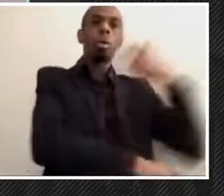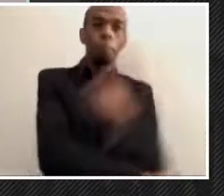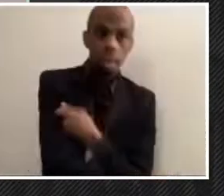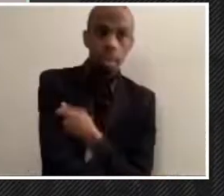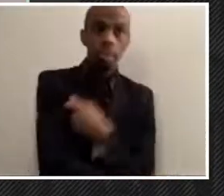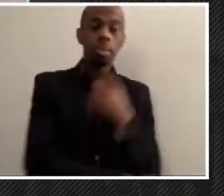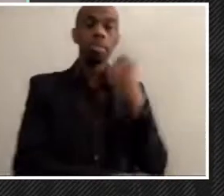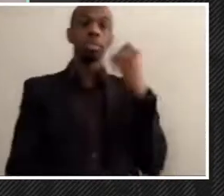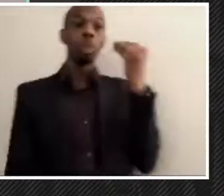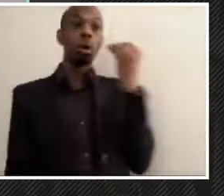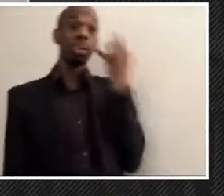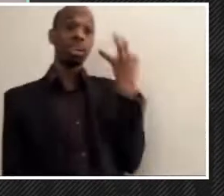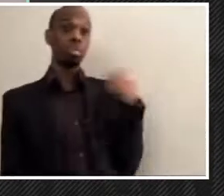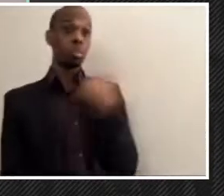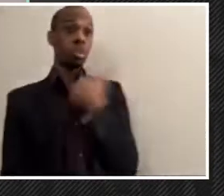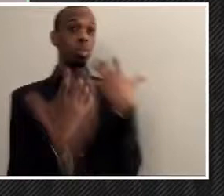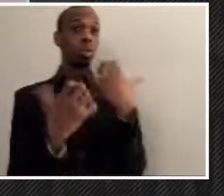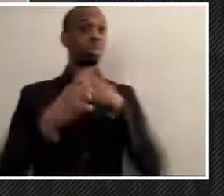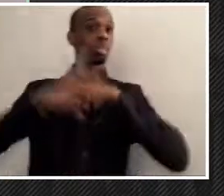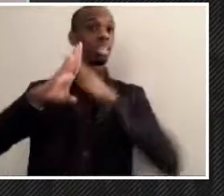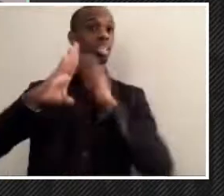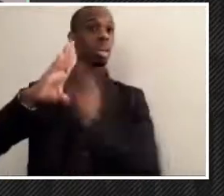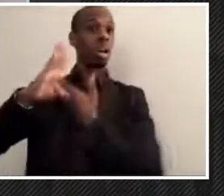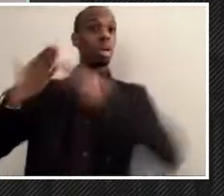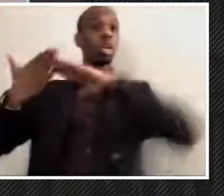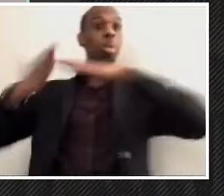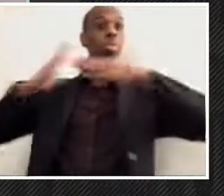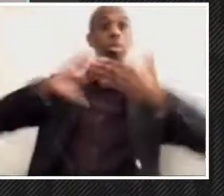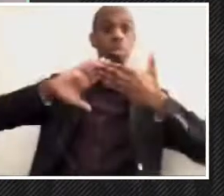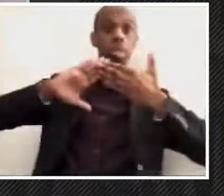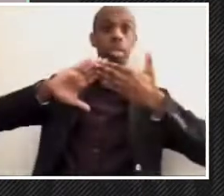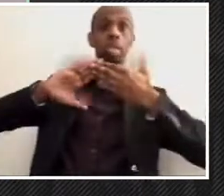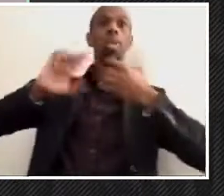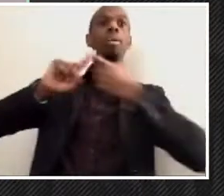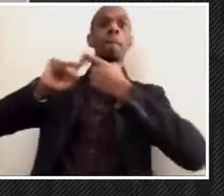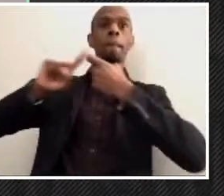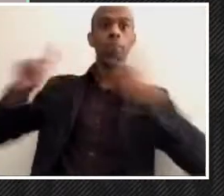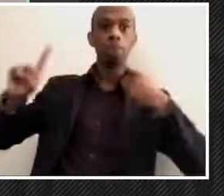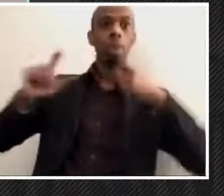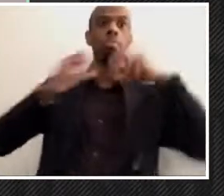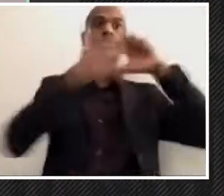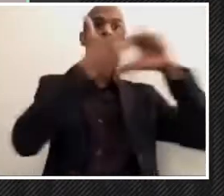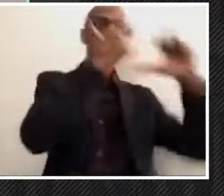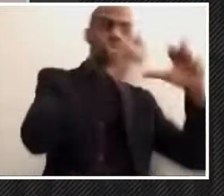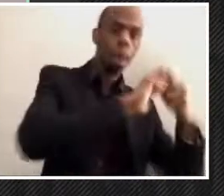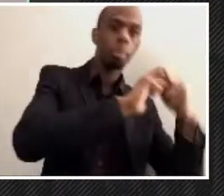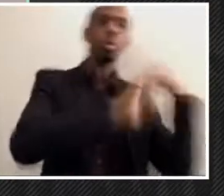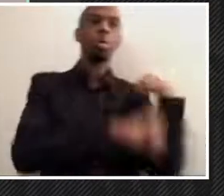communities, we need to be using the people that look like the ones that's harming the community